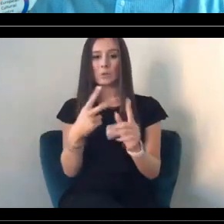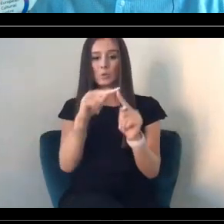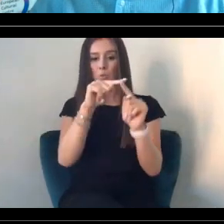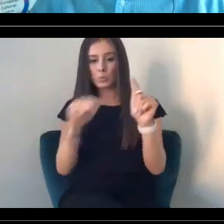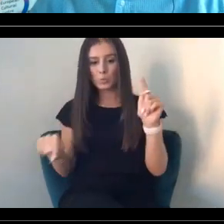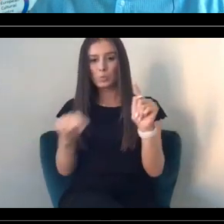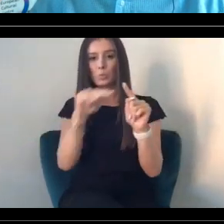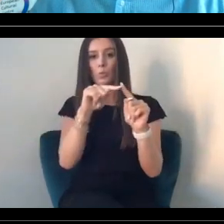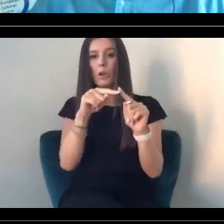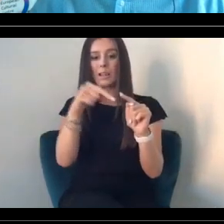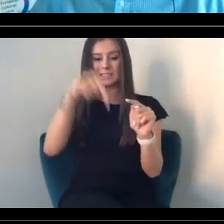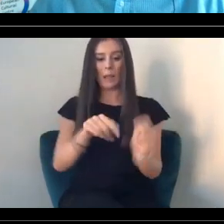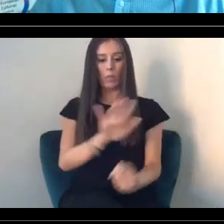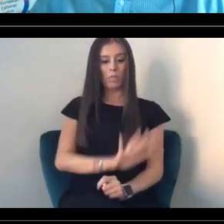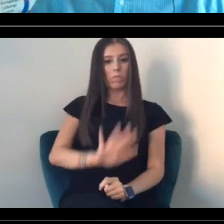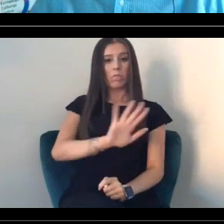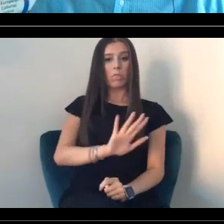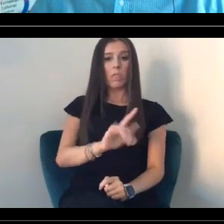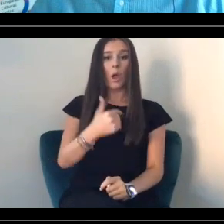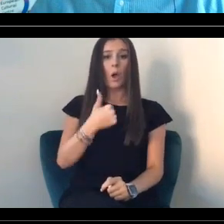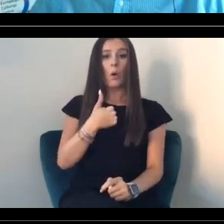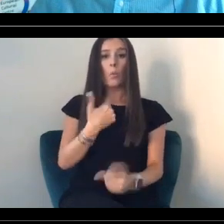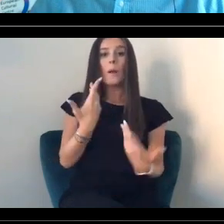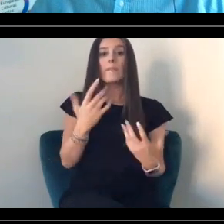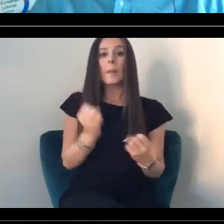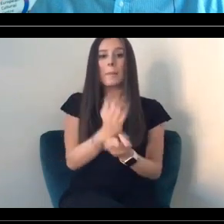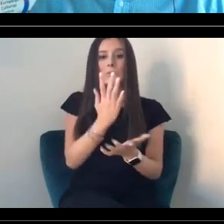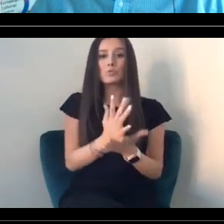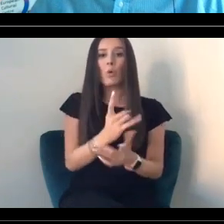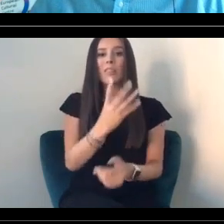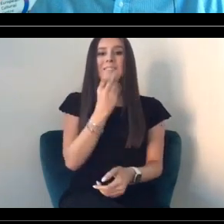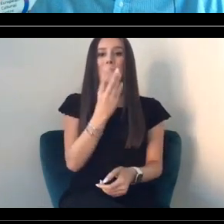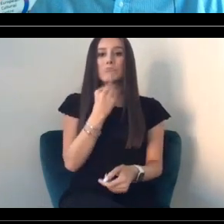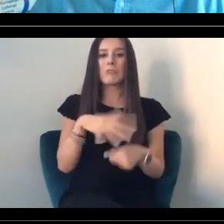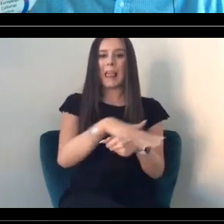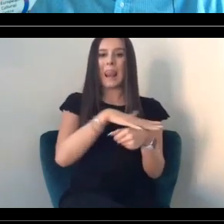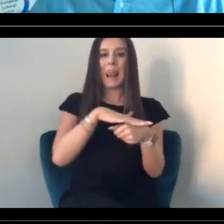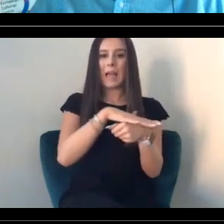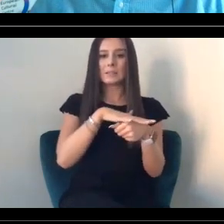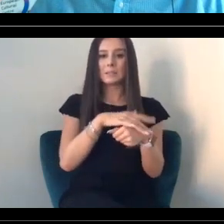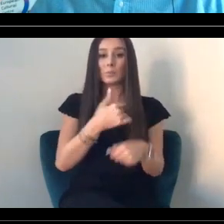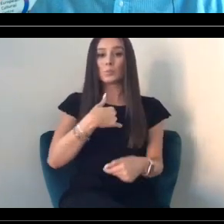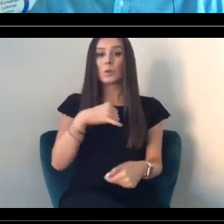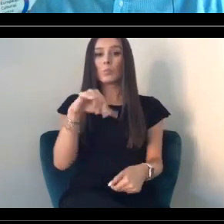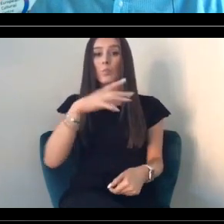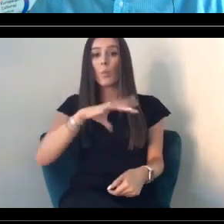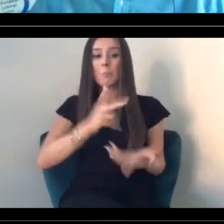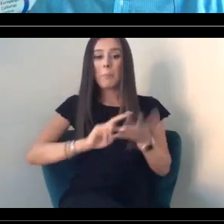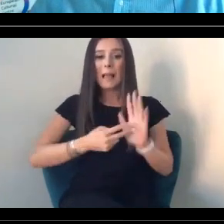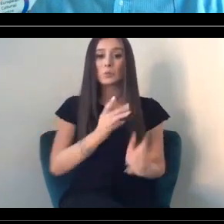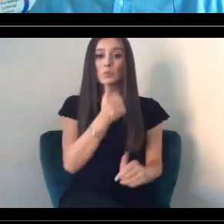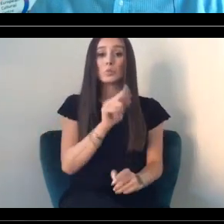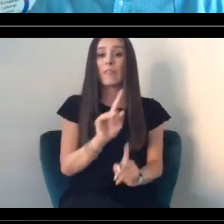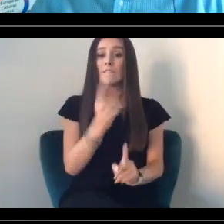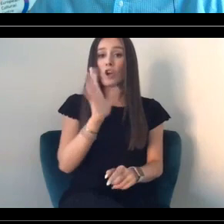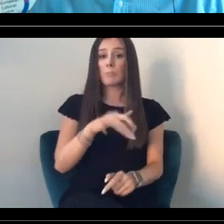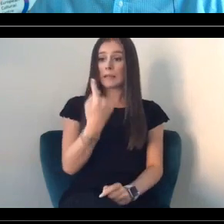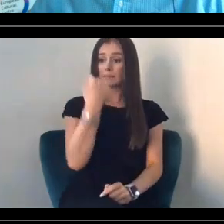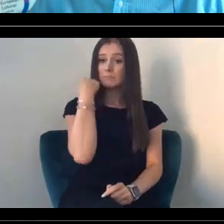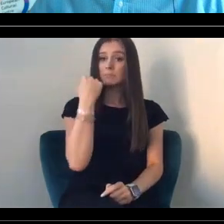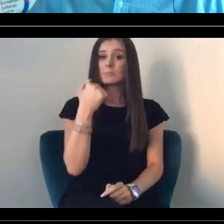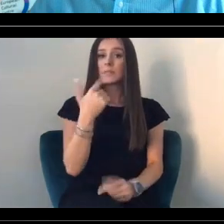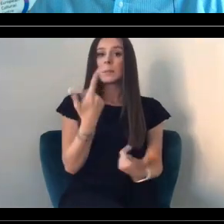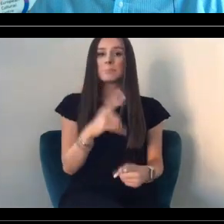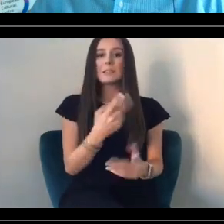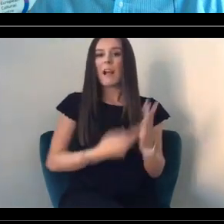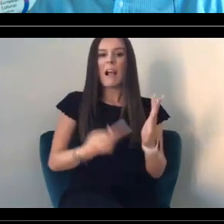actually removed a lot of the temporary land that was required for the utility diversions. So the refinements